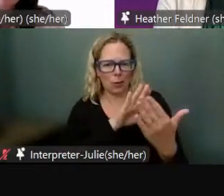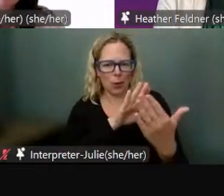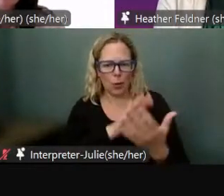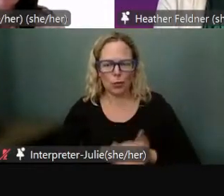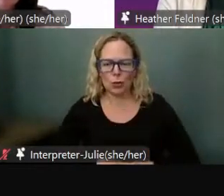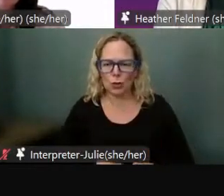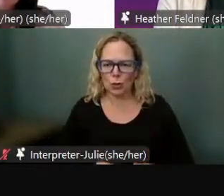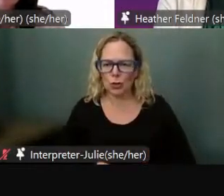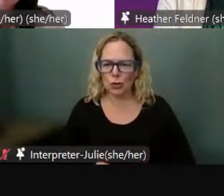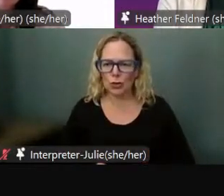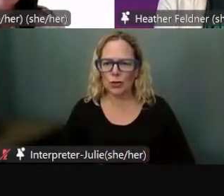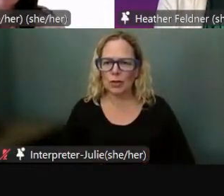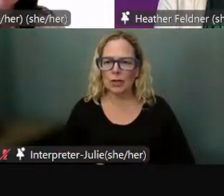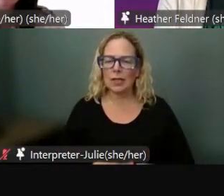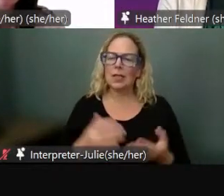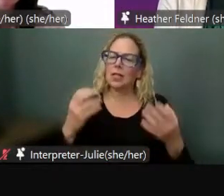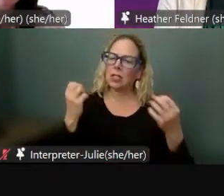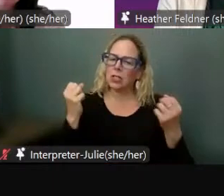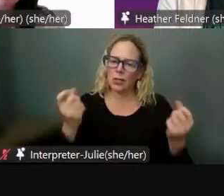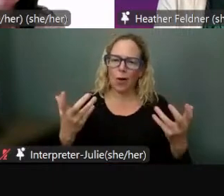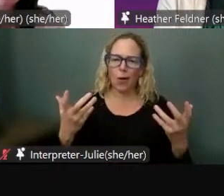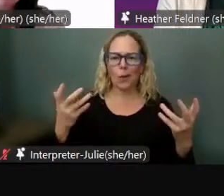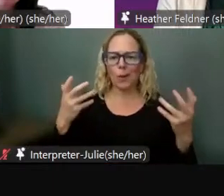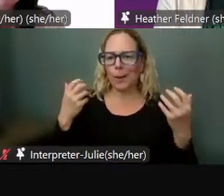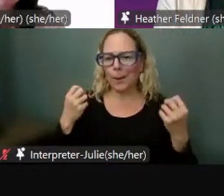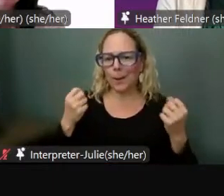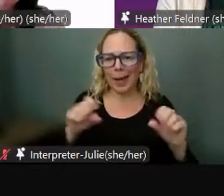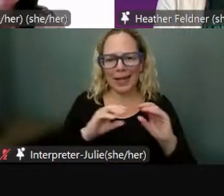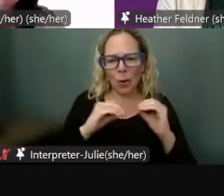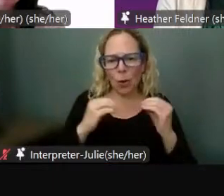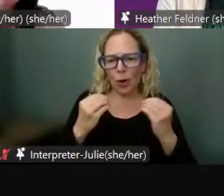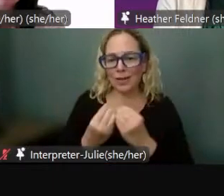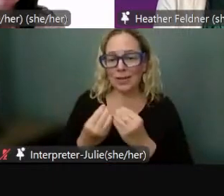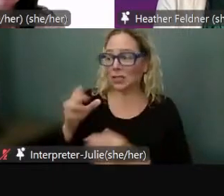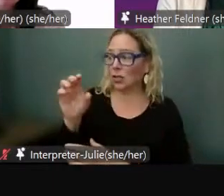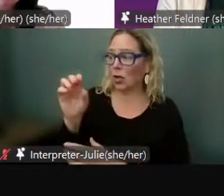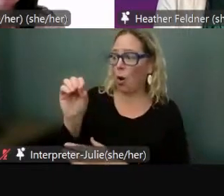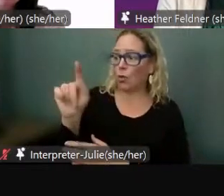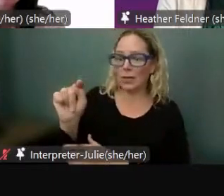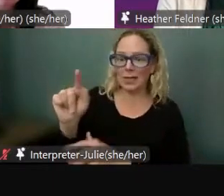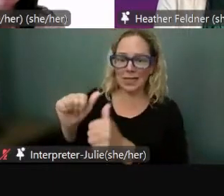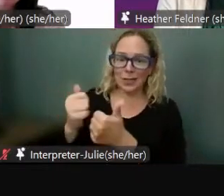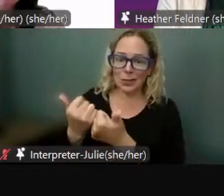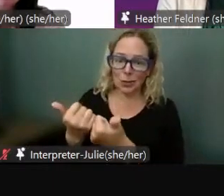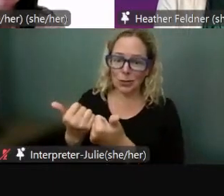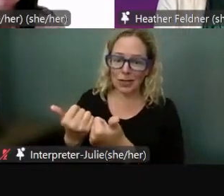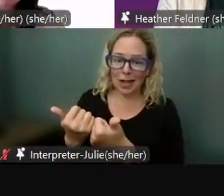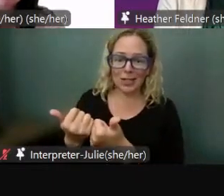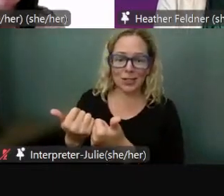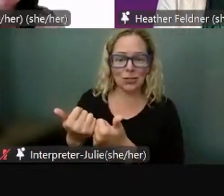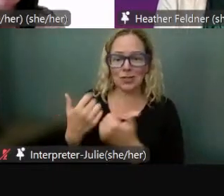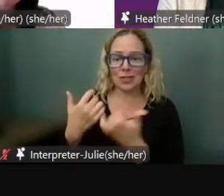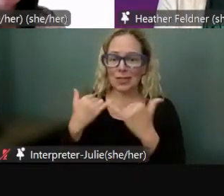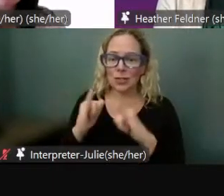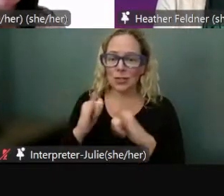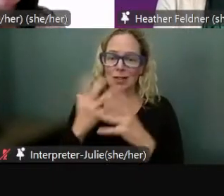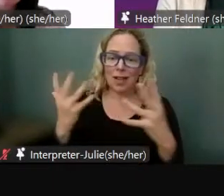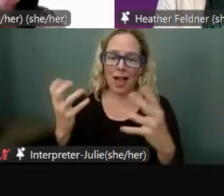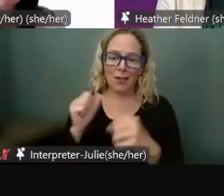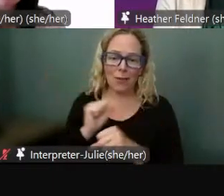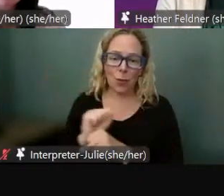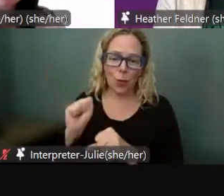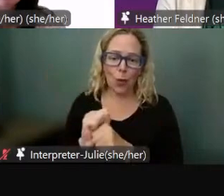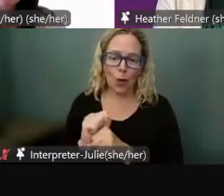national level, on an organizational level, from the, you know, OT Association, there's still a lot of work to be done to kind of change